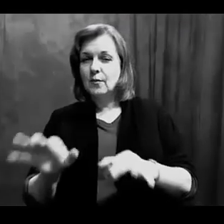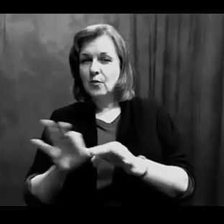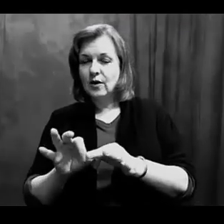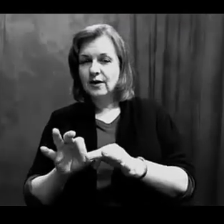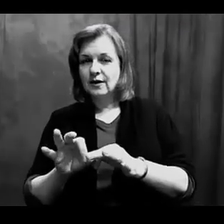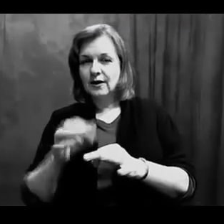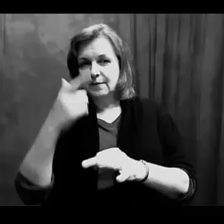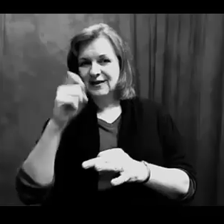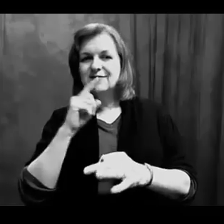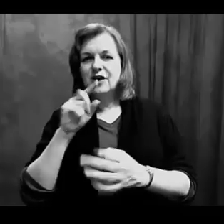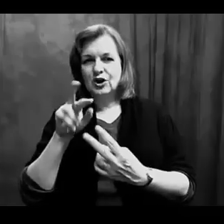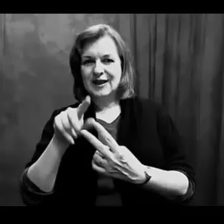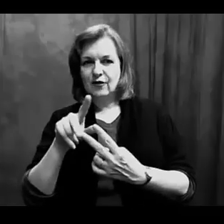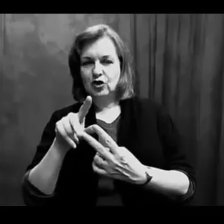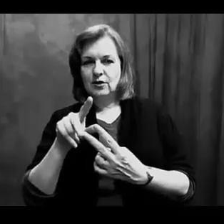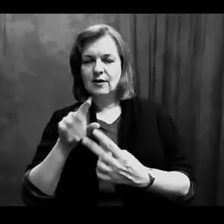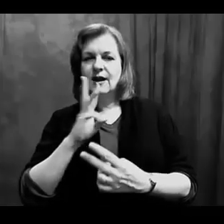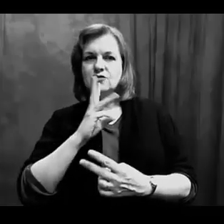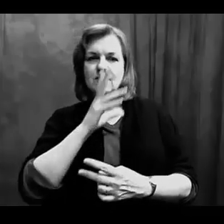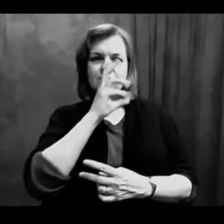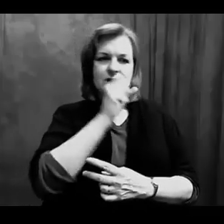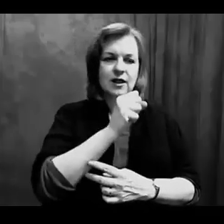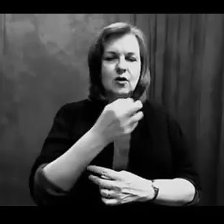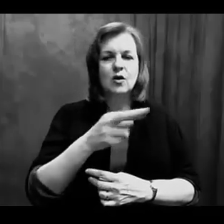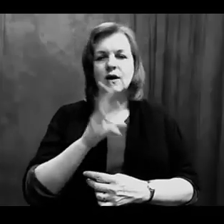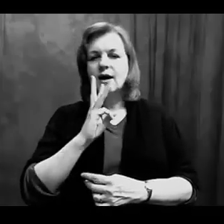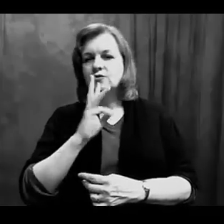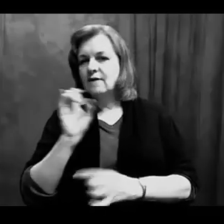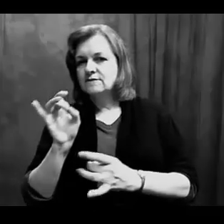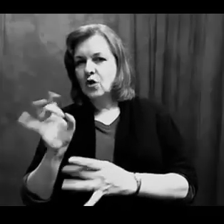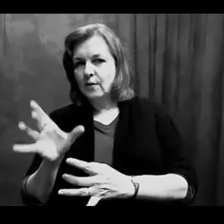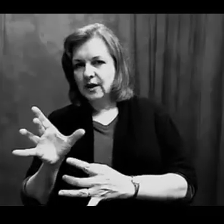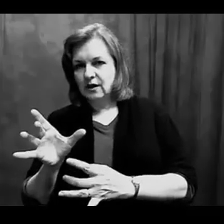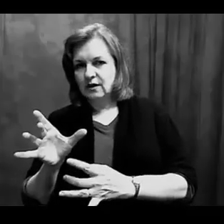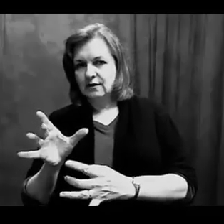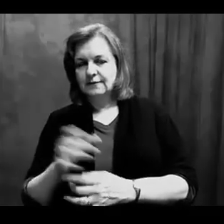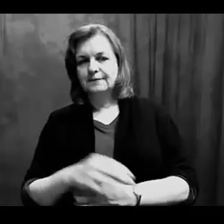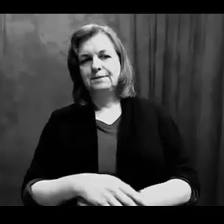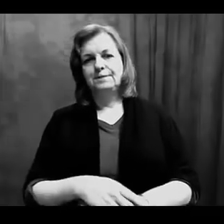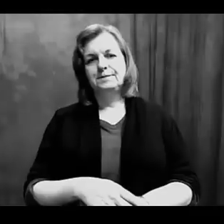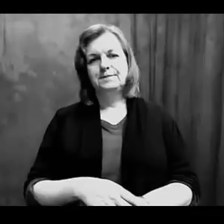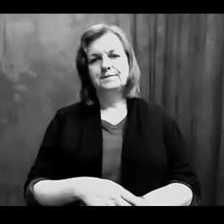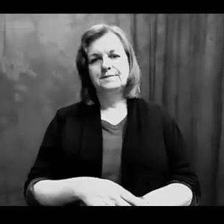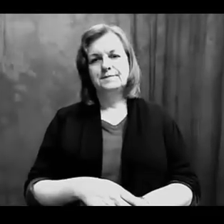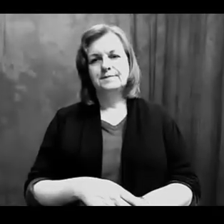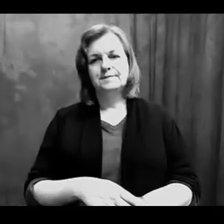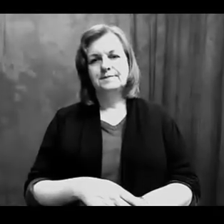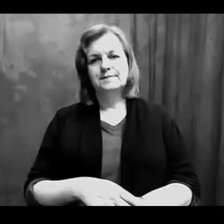We said the functional groups are important because of the hydrophilic and hydrophobic